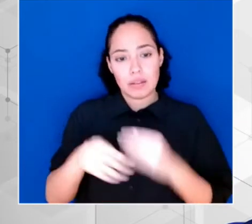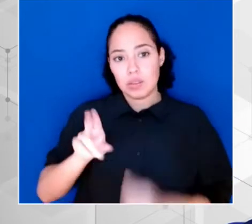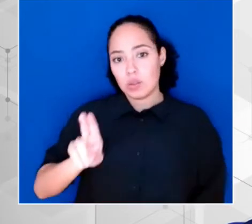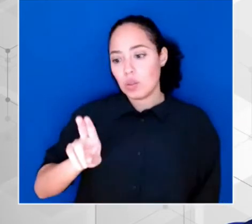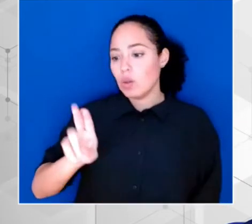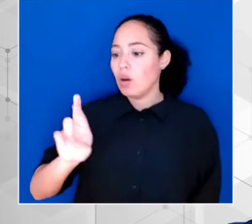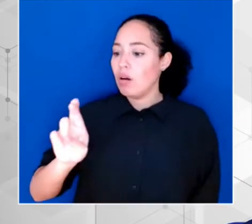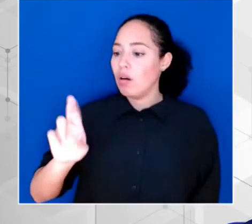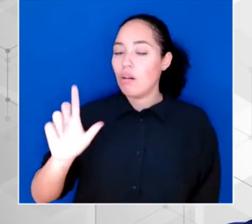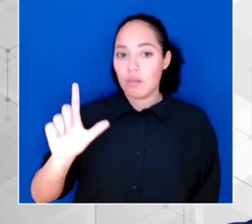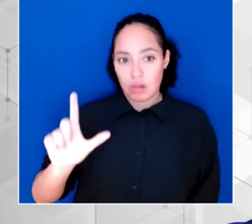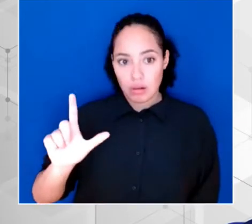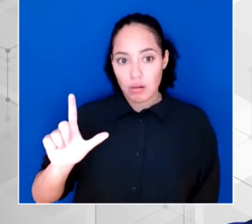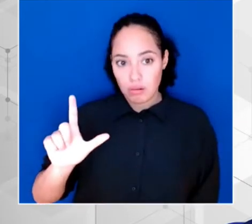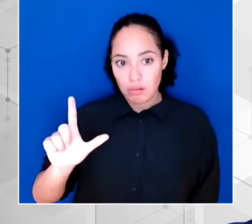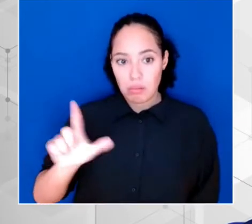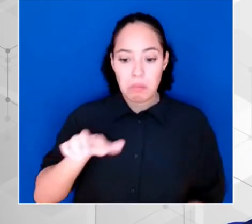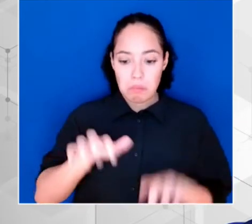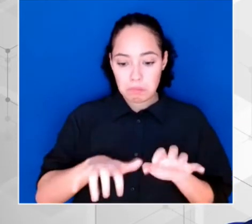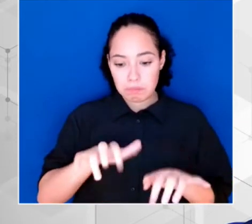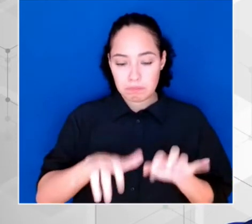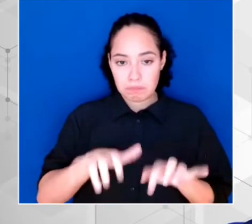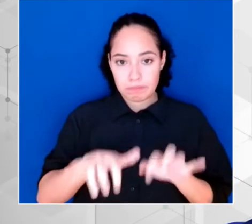this is going to run